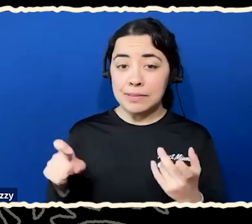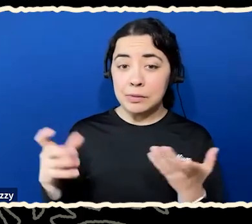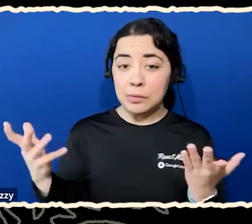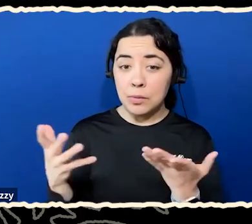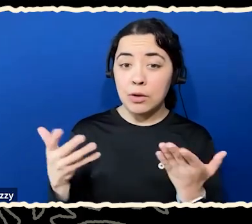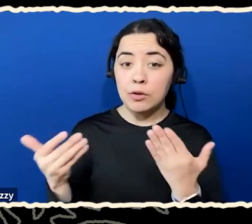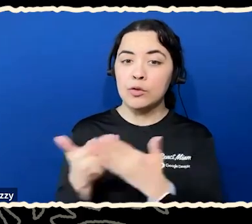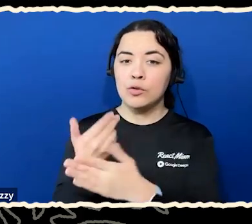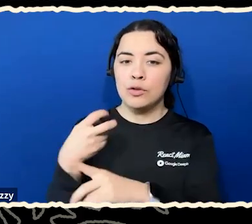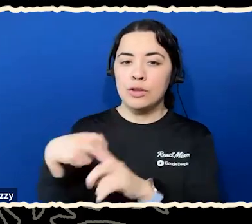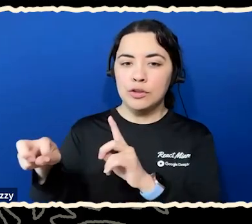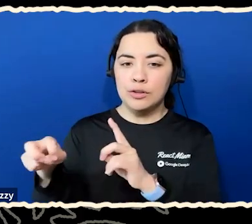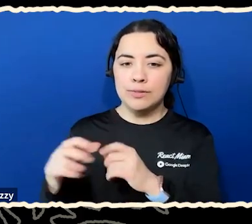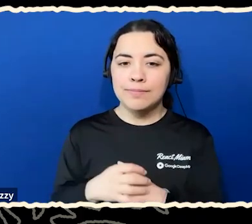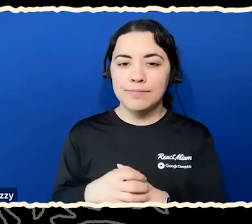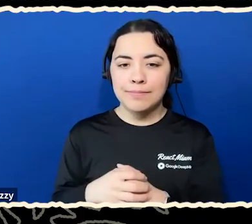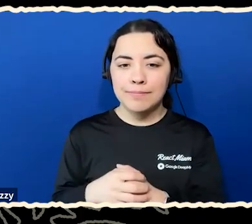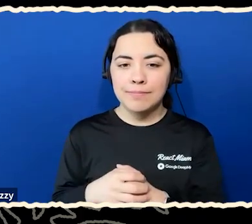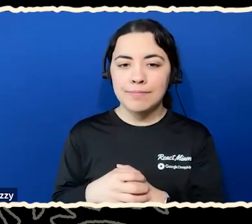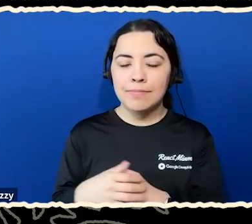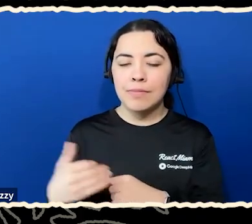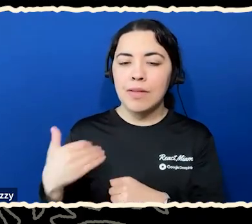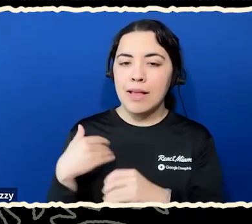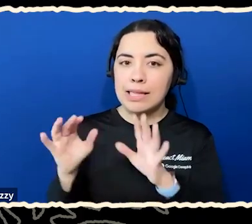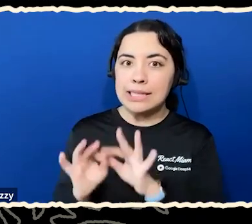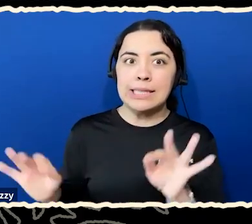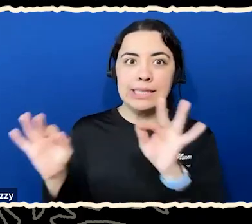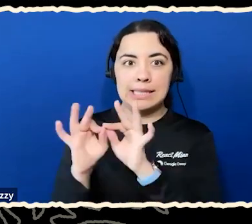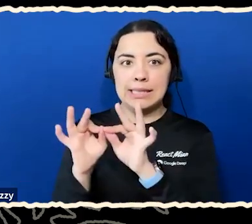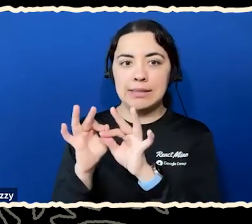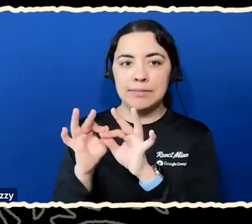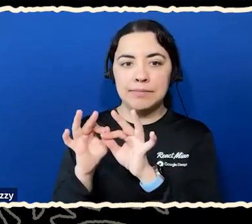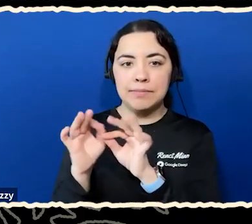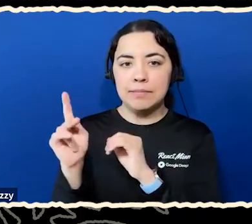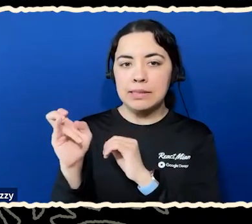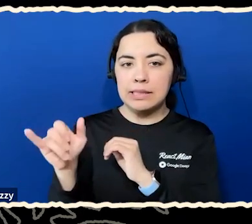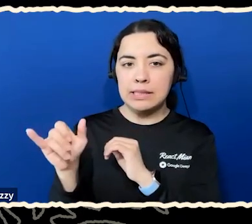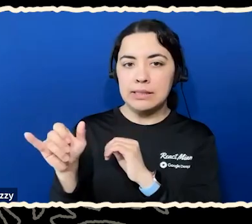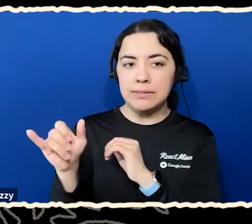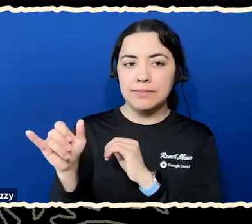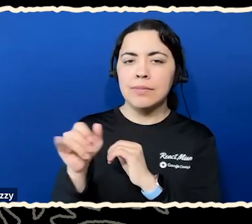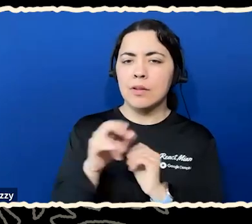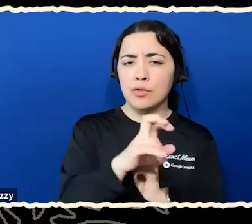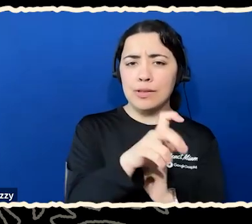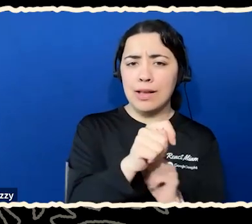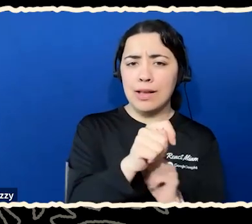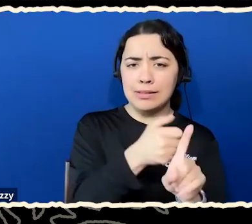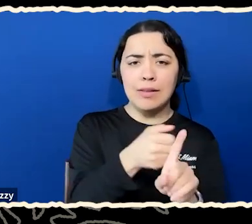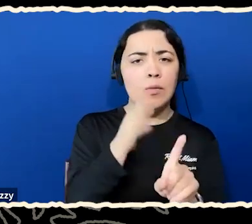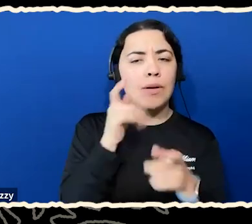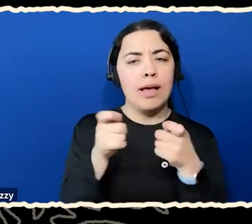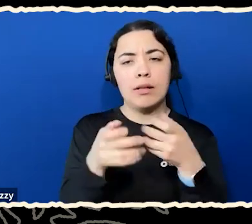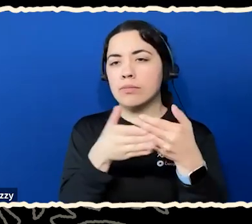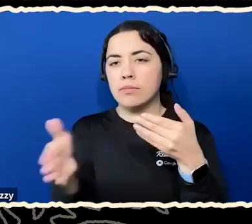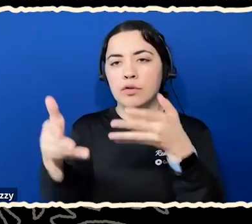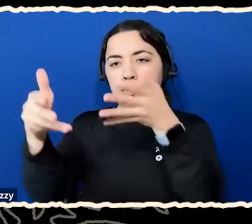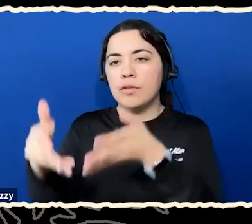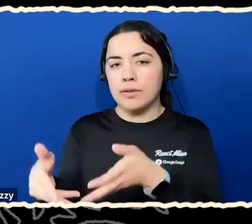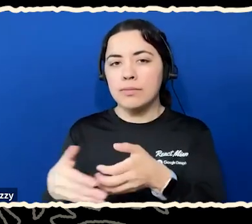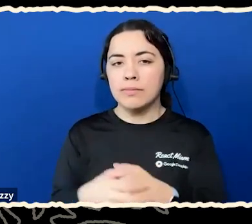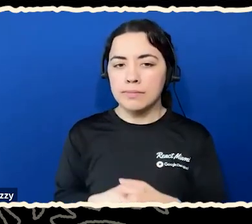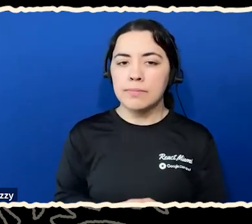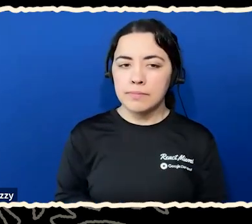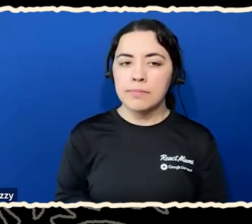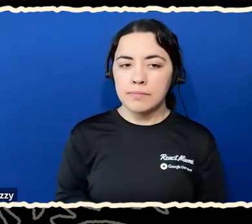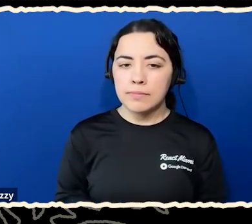that can have a key, and React will be able to handle the rest. Let's see if I can get